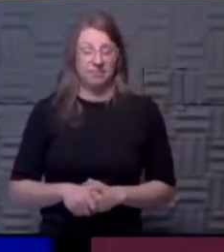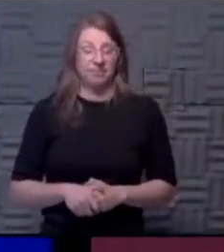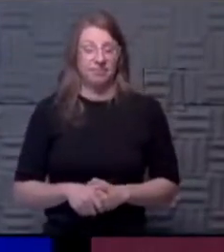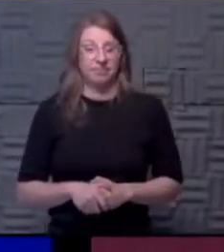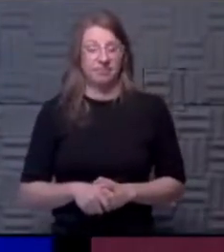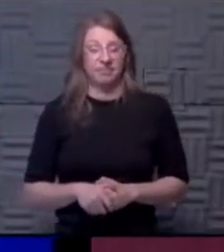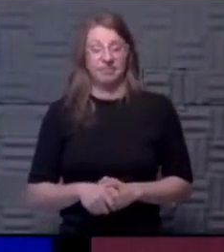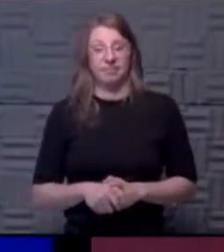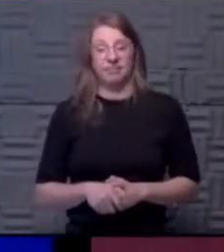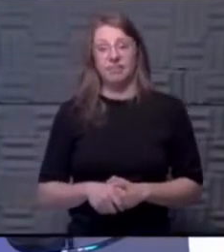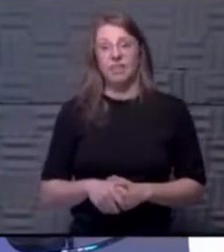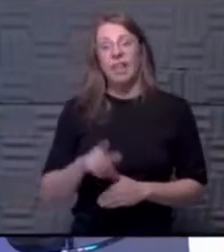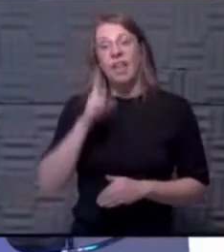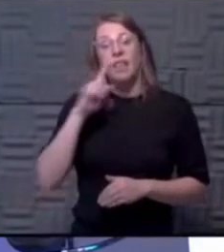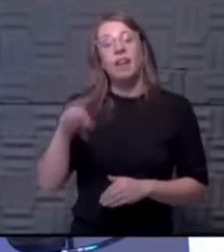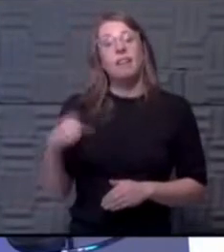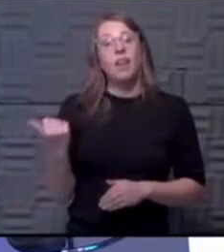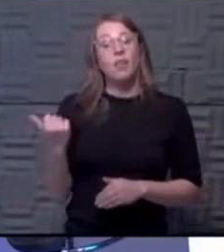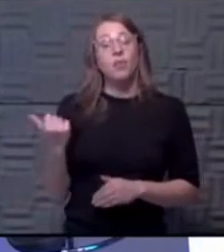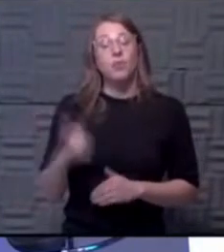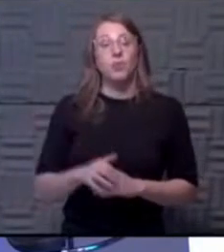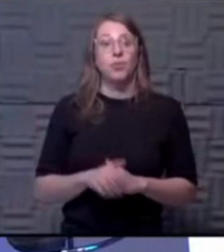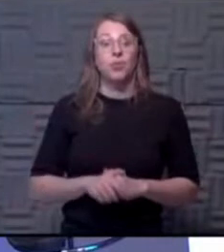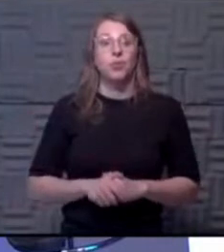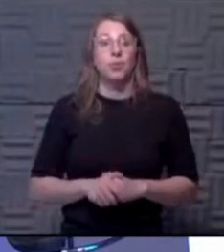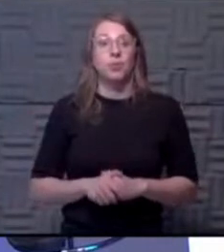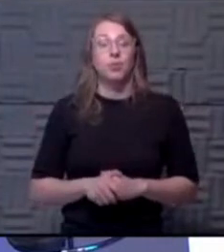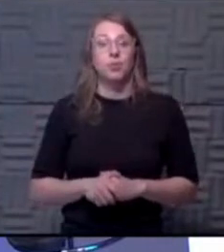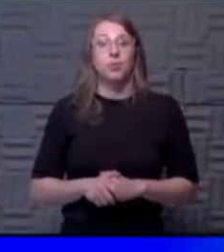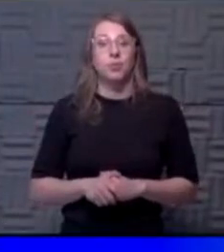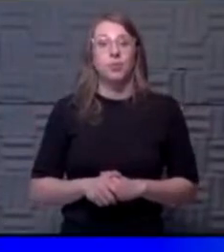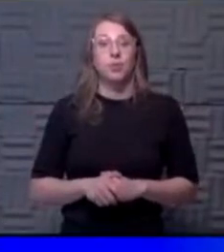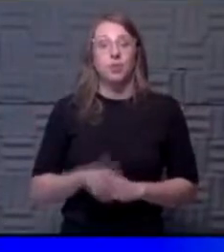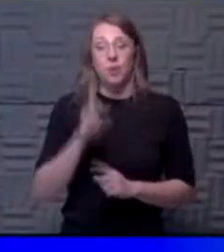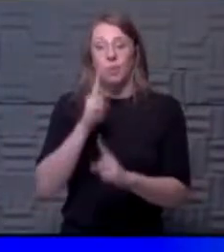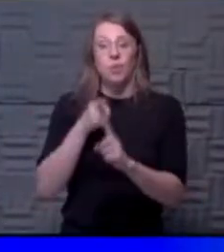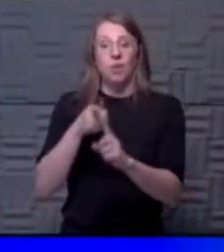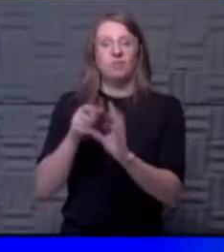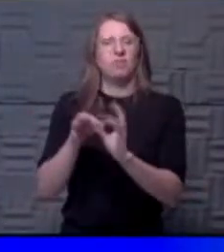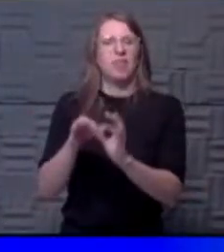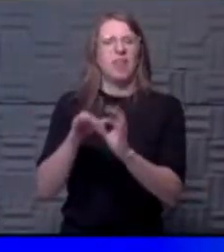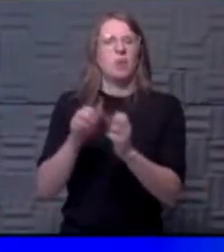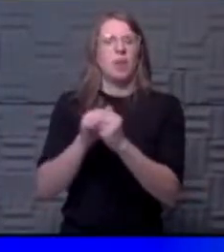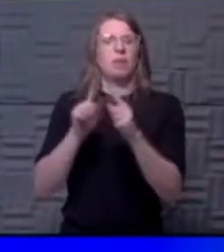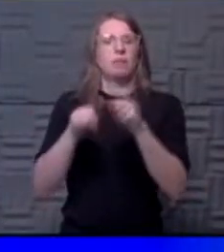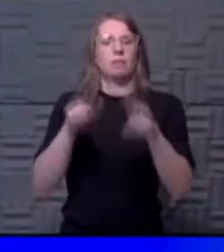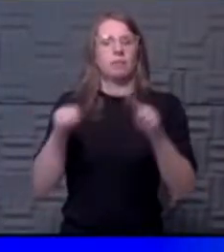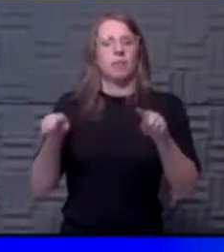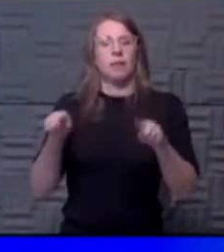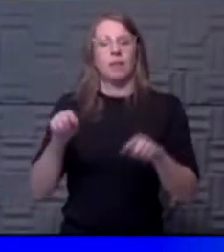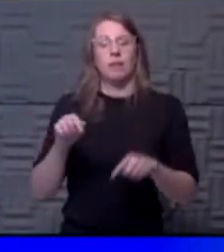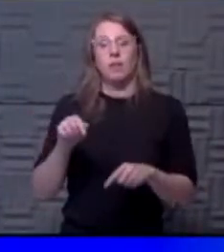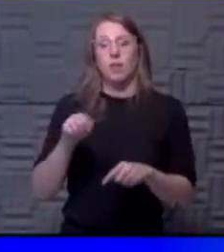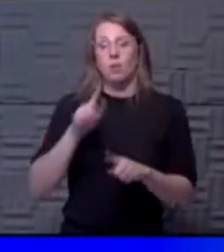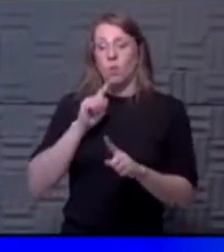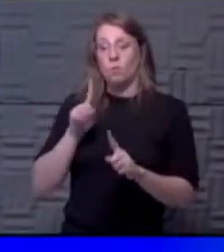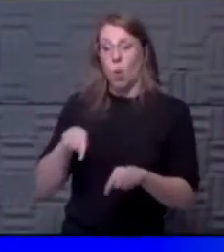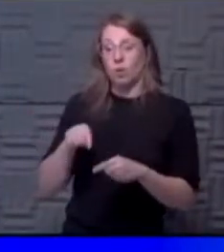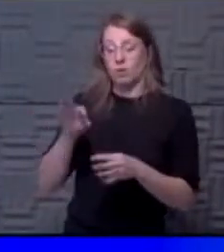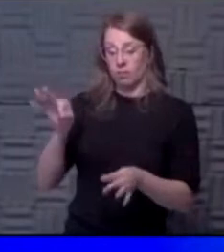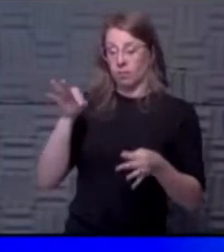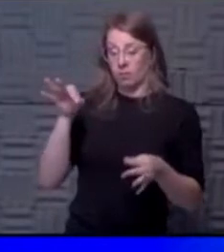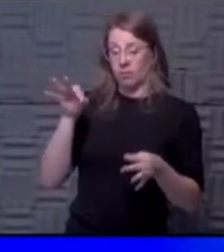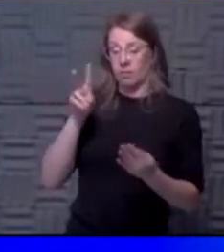the vaccine. And I think another point in the variability is that the anecdotal reports we've heard of people who